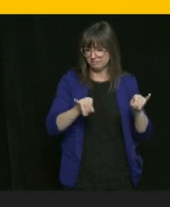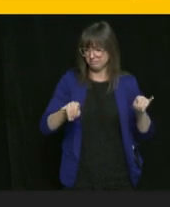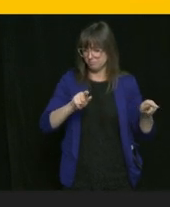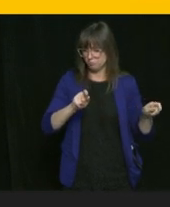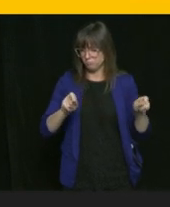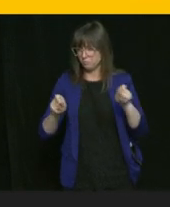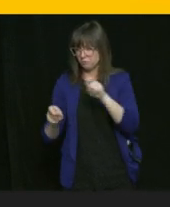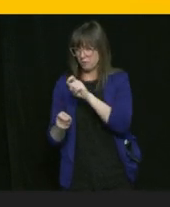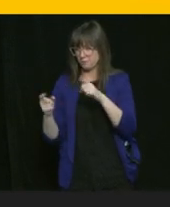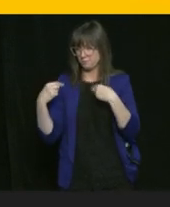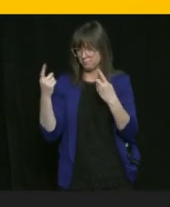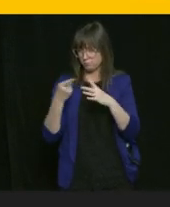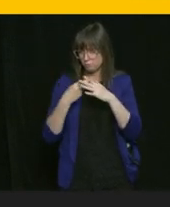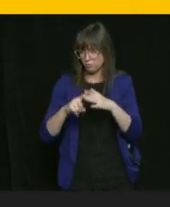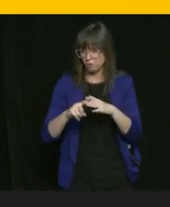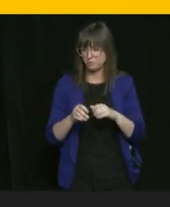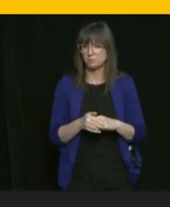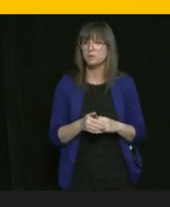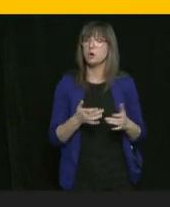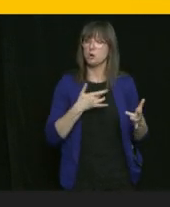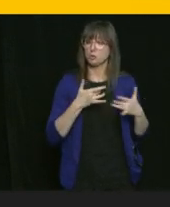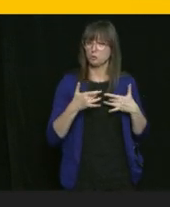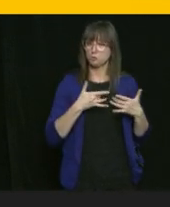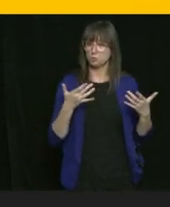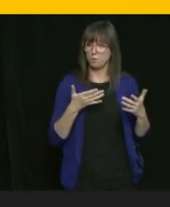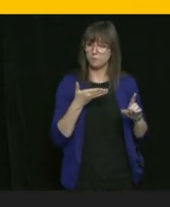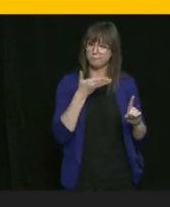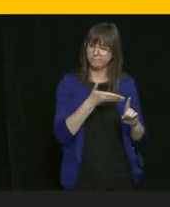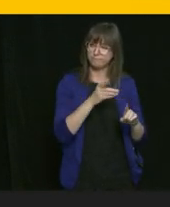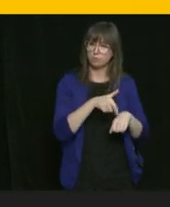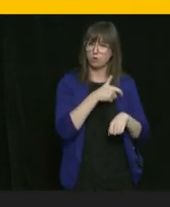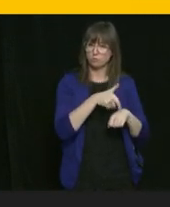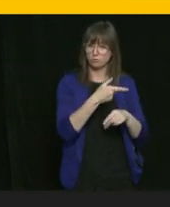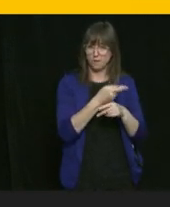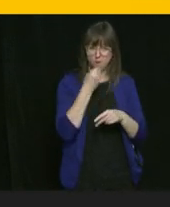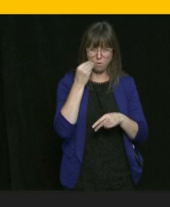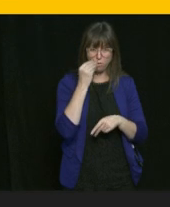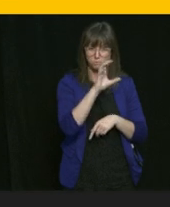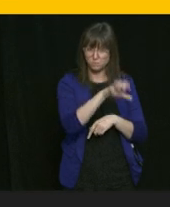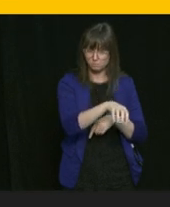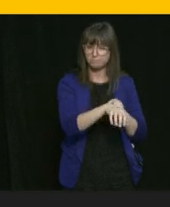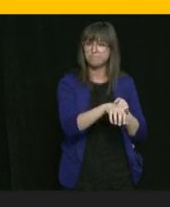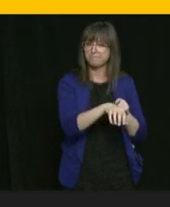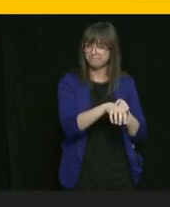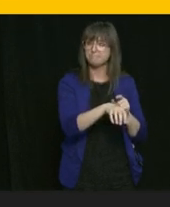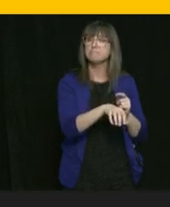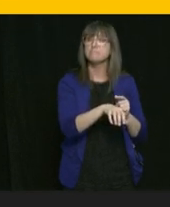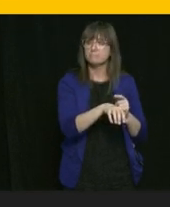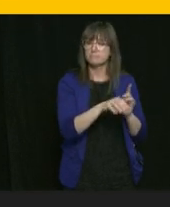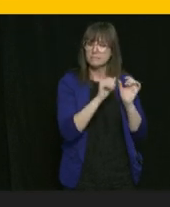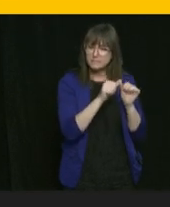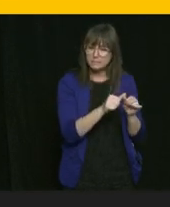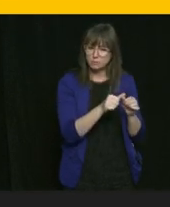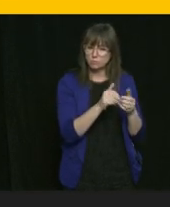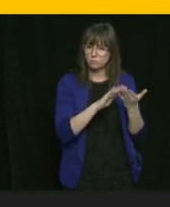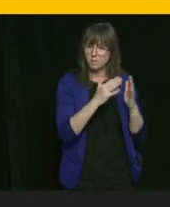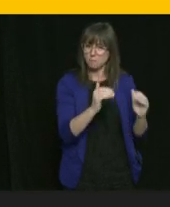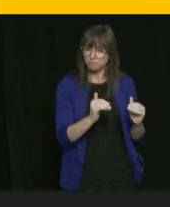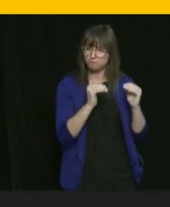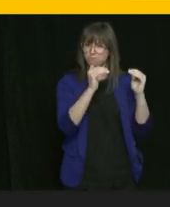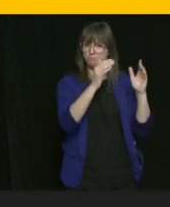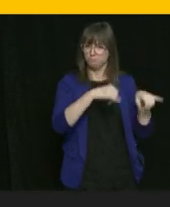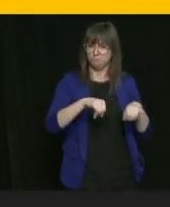pandemic. Of great concern are ongoing outbreaks in long-term care facilities, where we must continue to strengthen measures